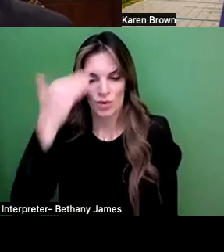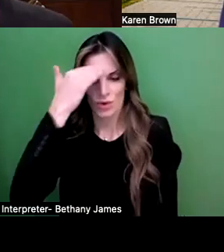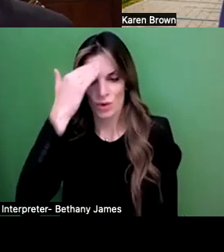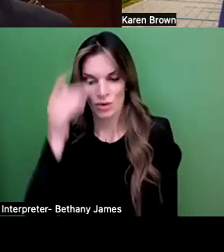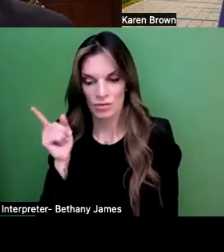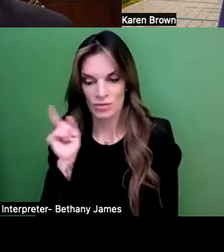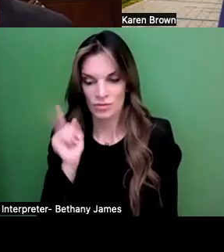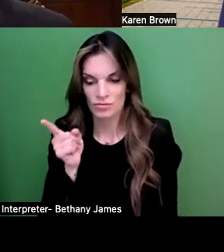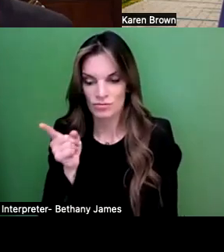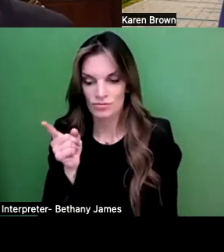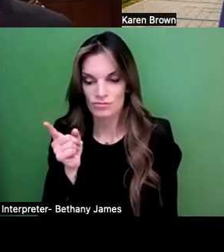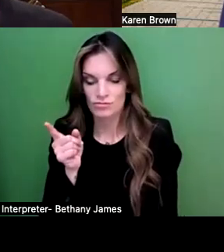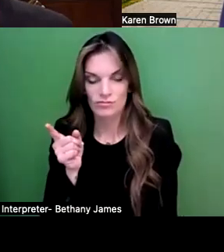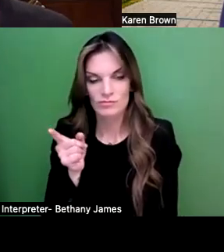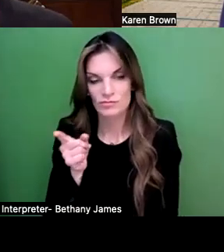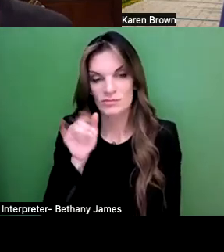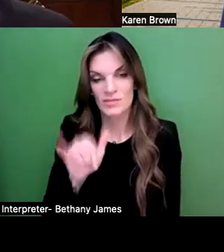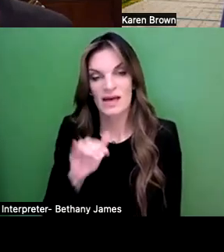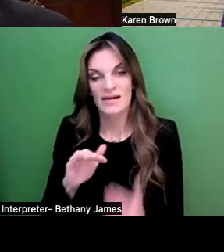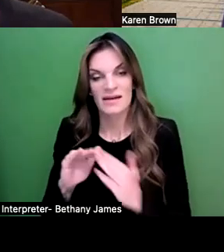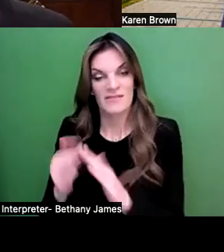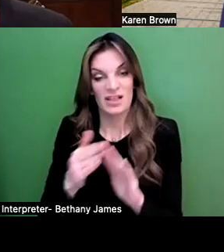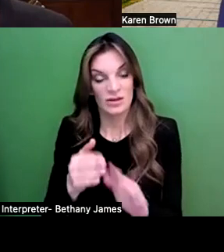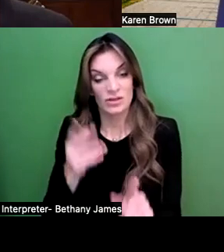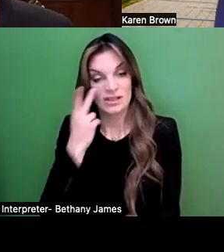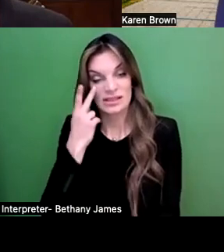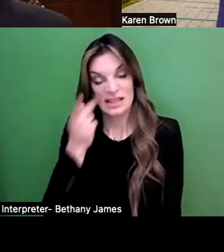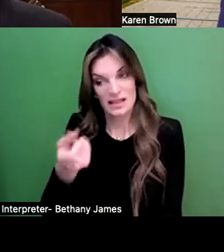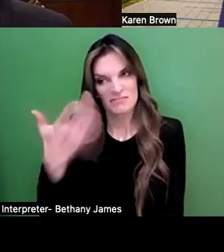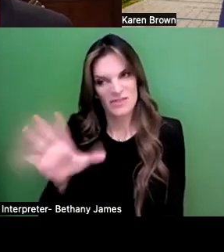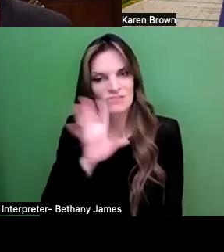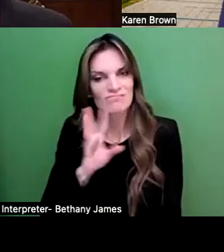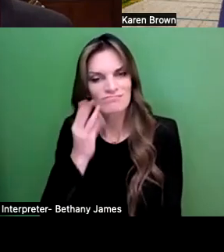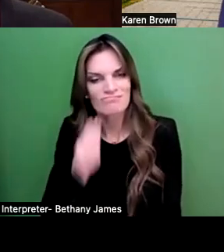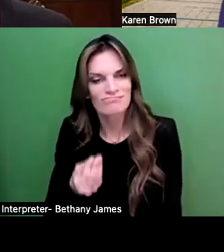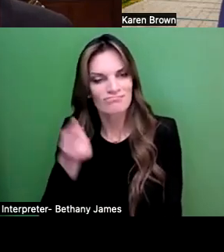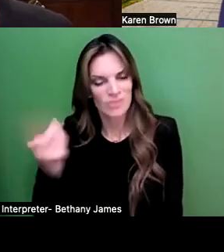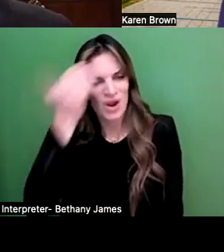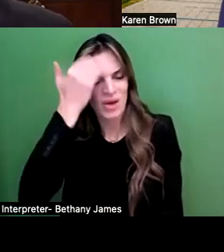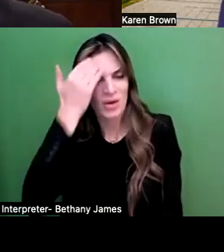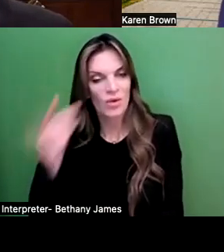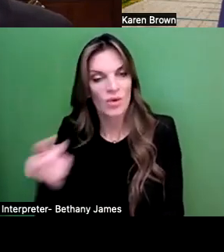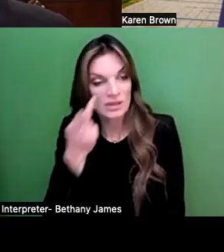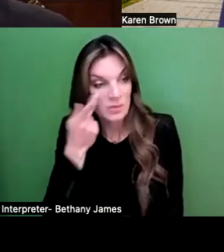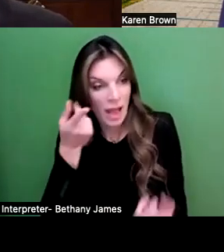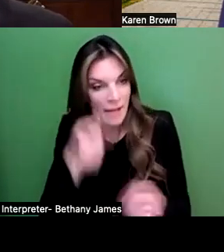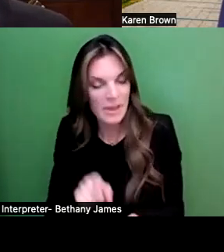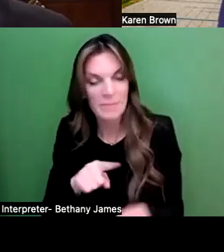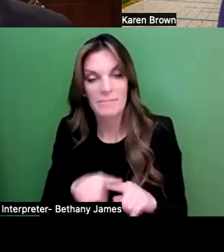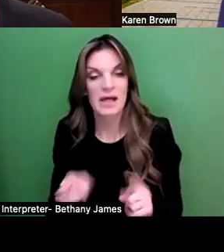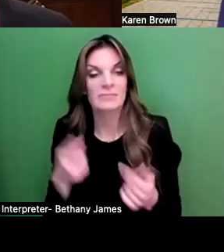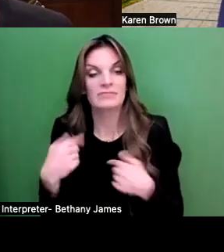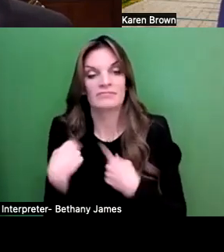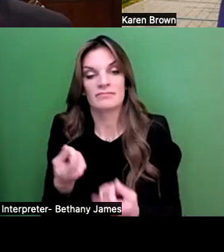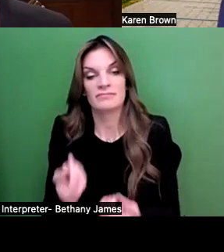responsive to the village, and see if you can come up with something. He has, from what I understand, been working with Bill